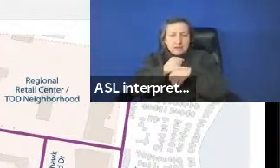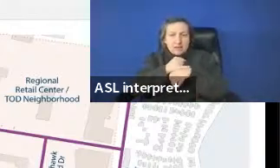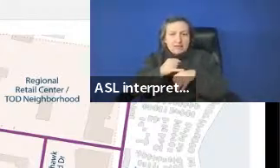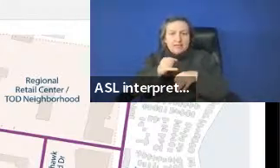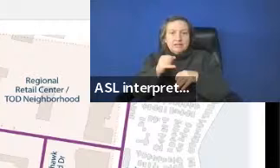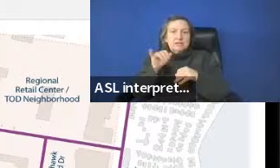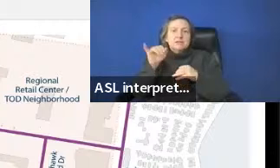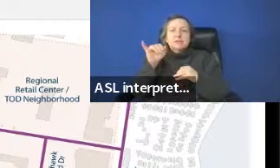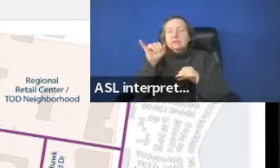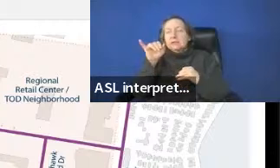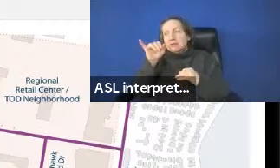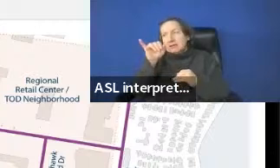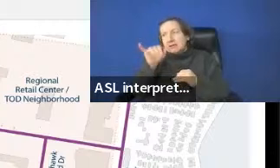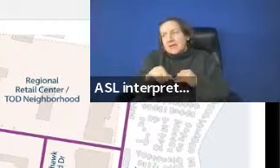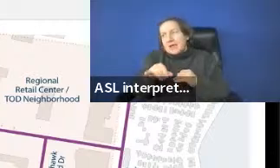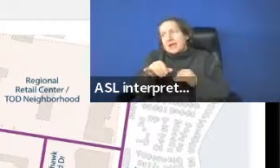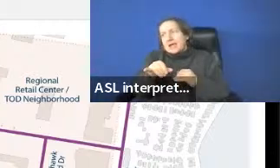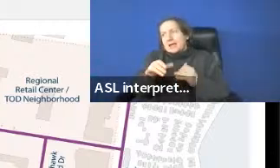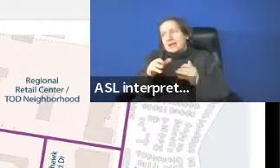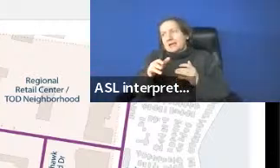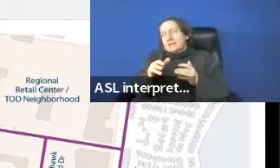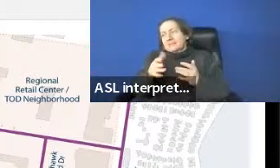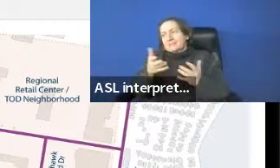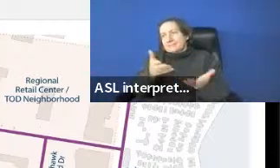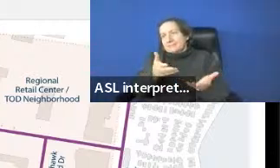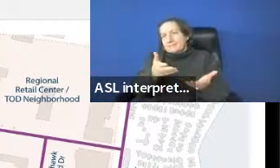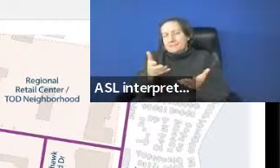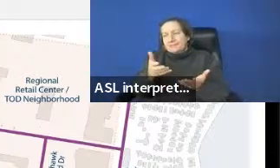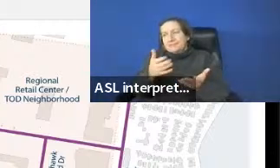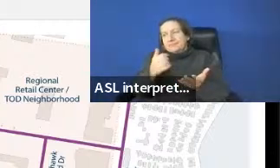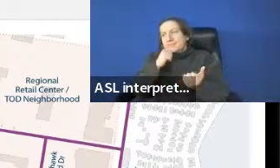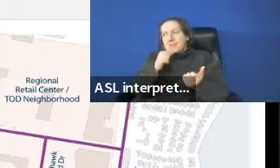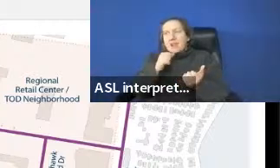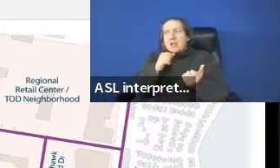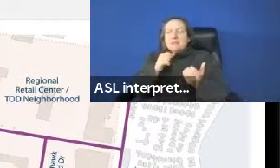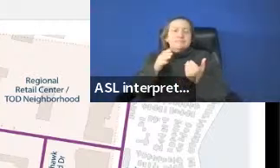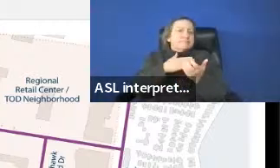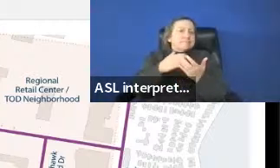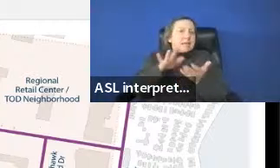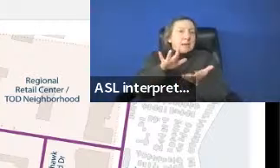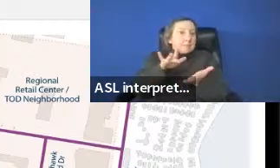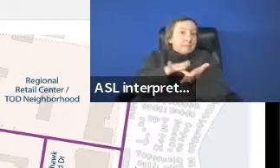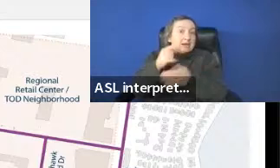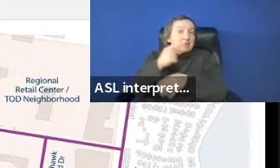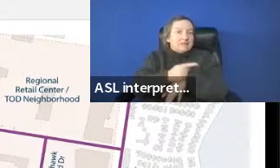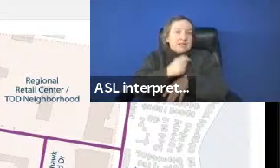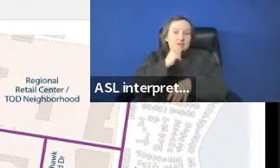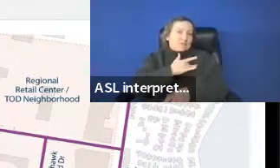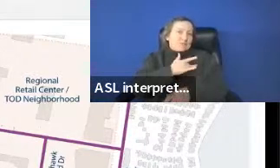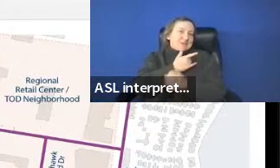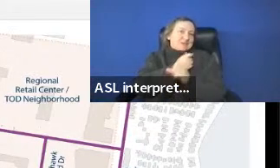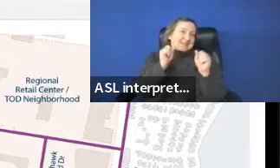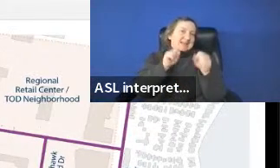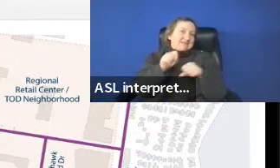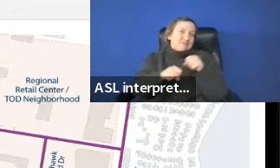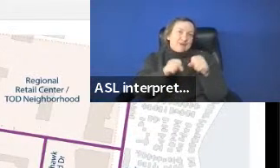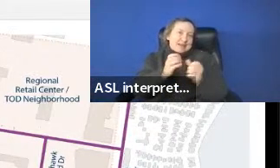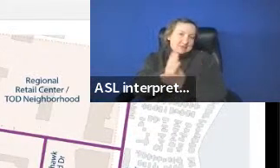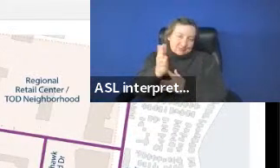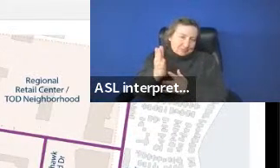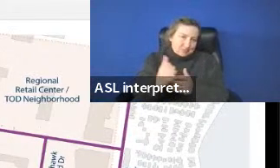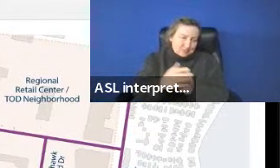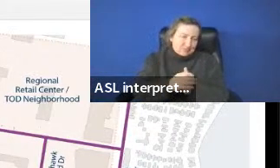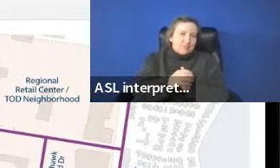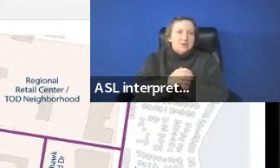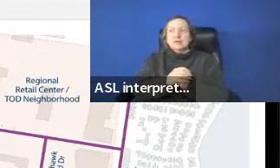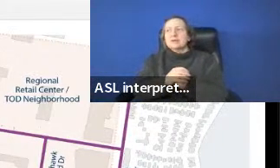that does not, you know, even in the middle of the day, it's not something you feel safe riding through. What these are trying